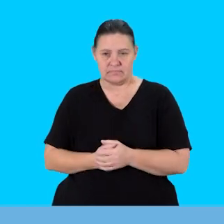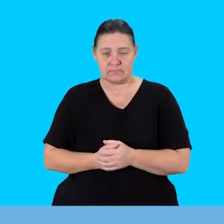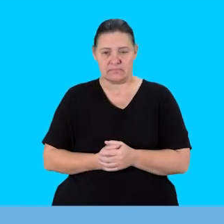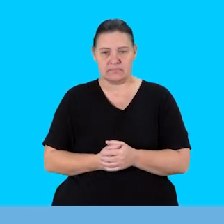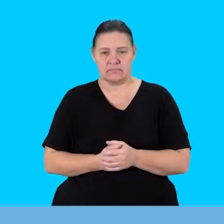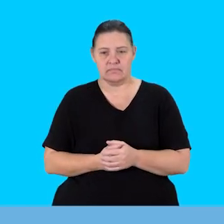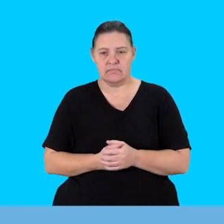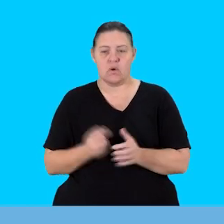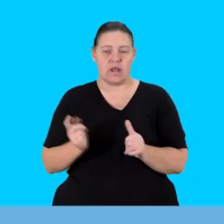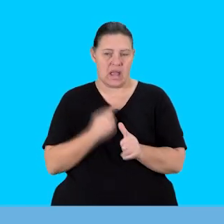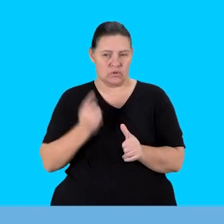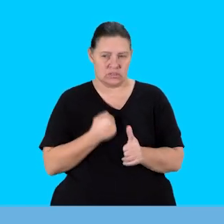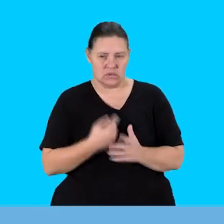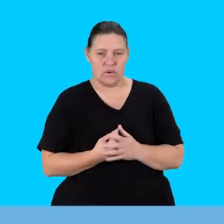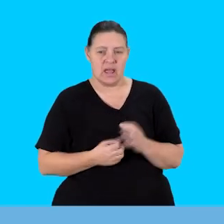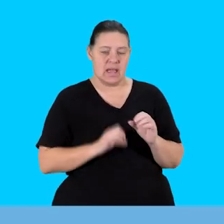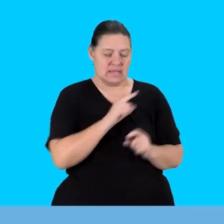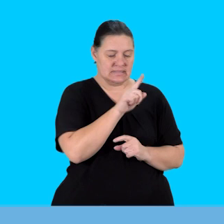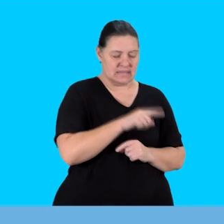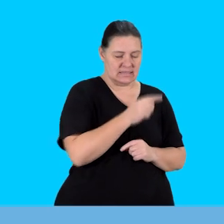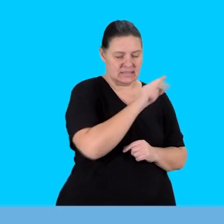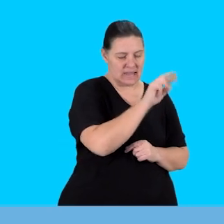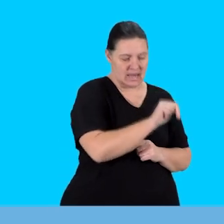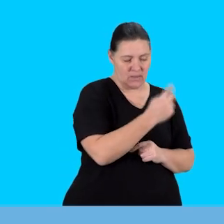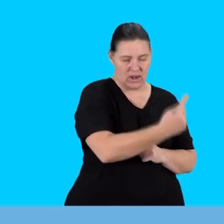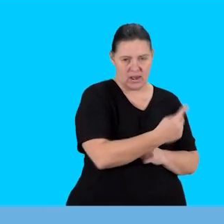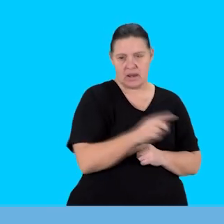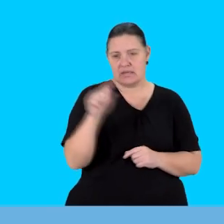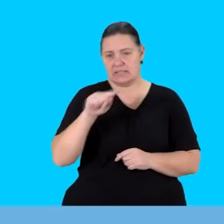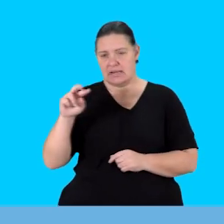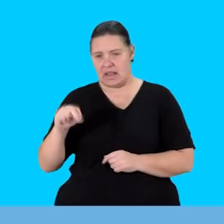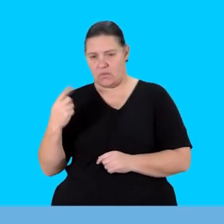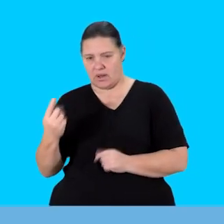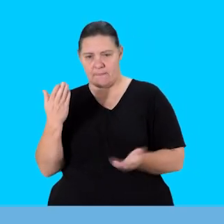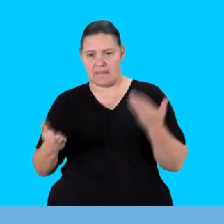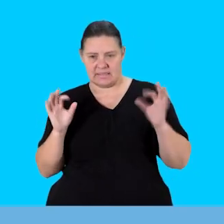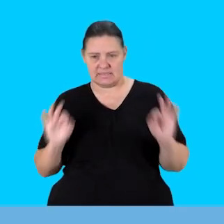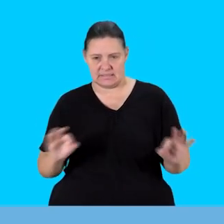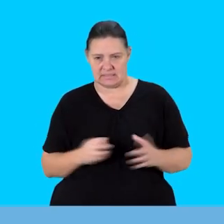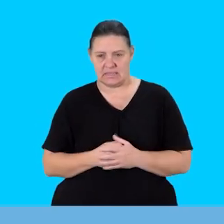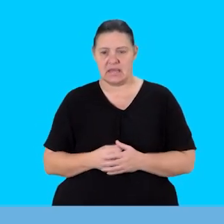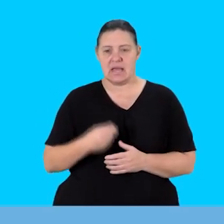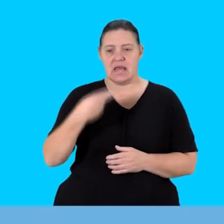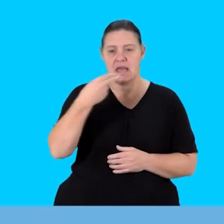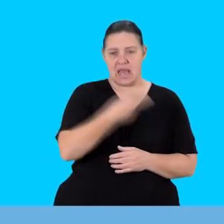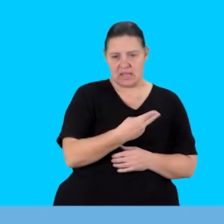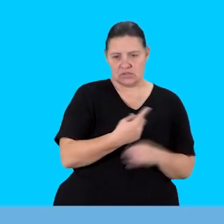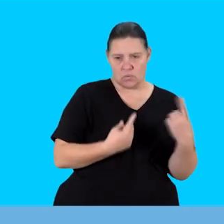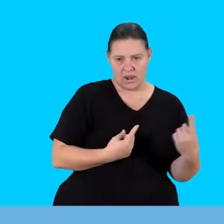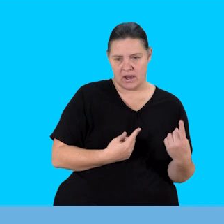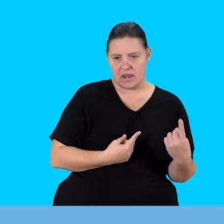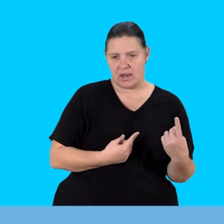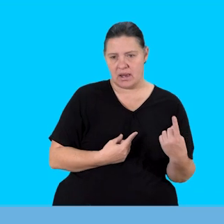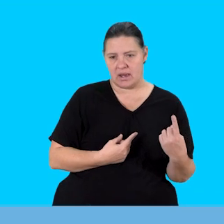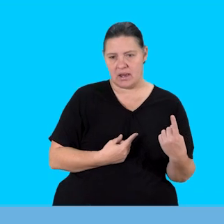Now, counting the number of atoms. We have 1 zinc, we have 1 zinc. So it's balanced. Hydrogens, we have 1